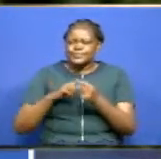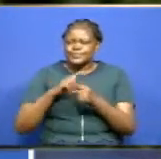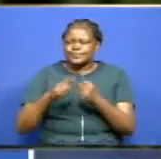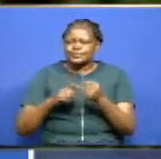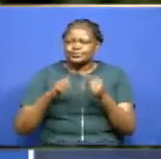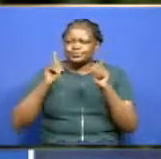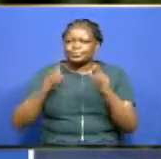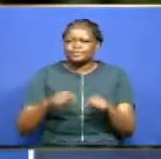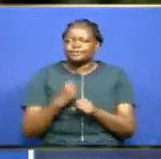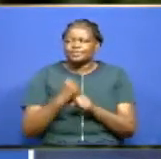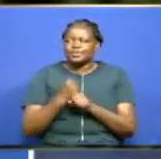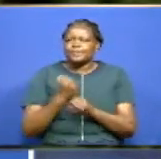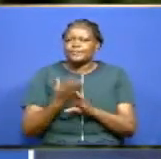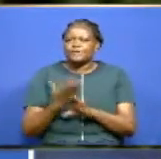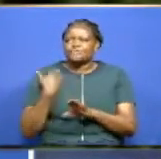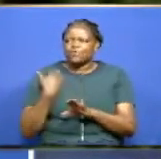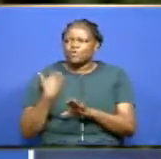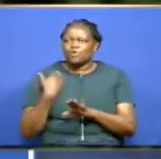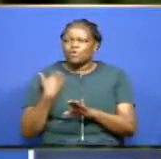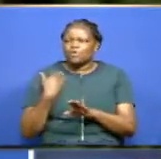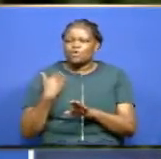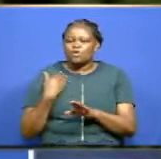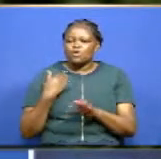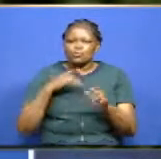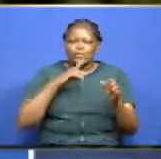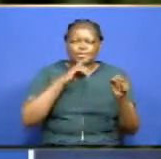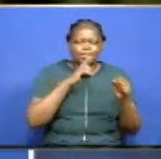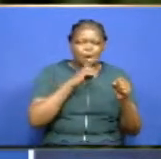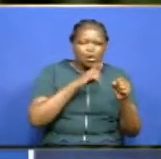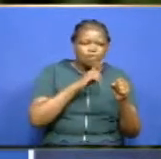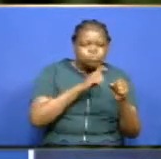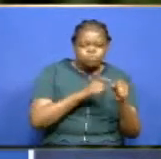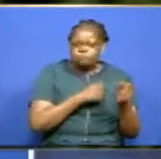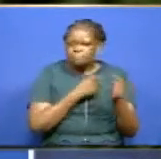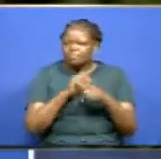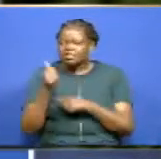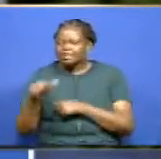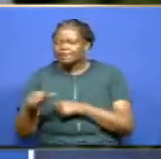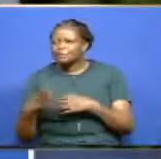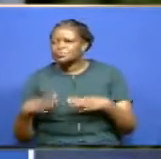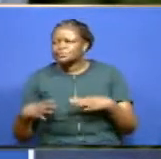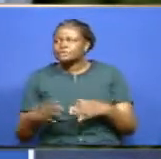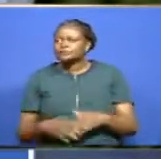This should be done before handing it from one person to another.